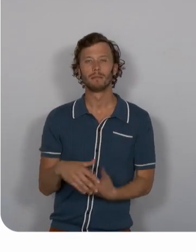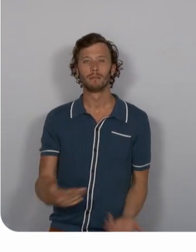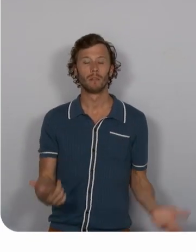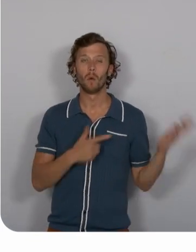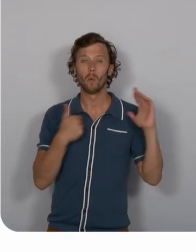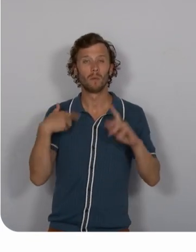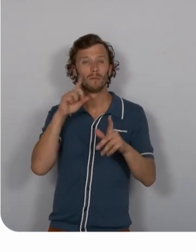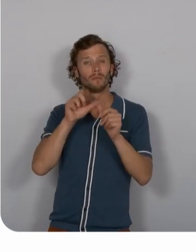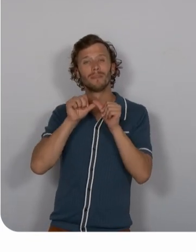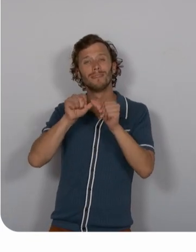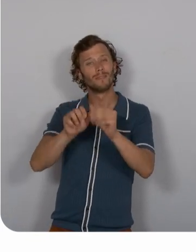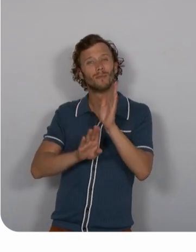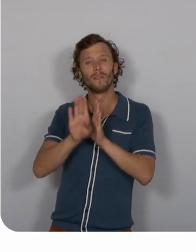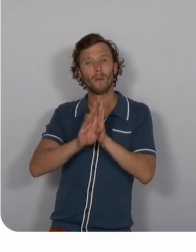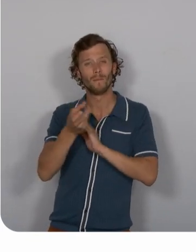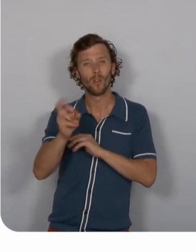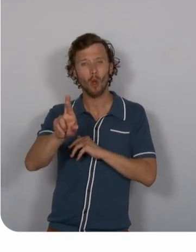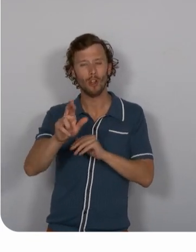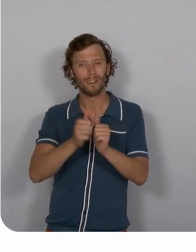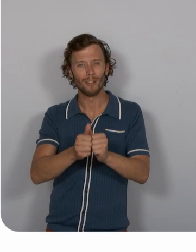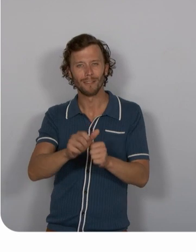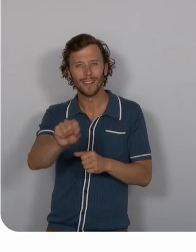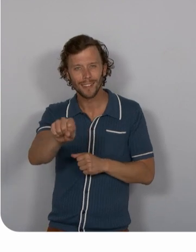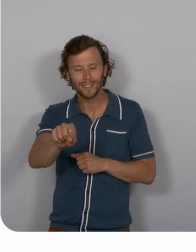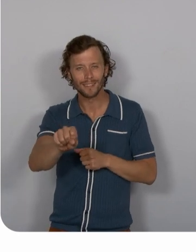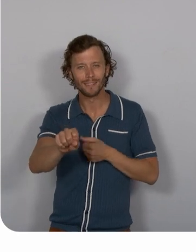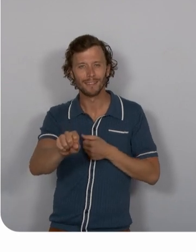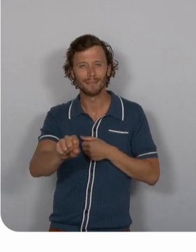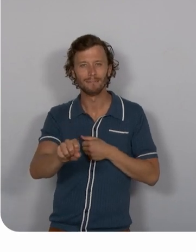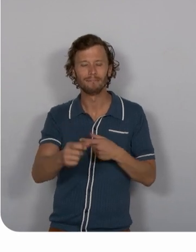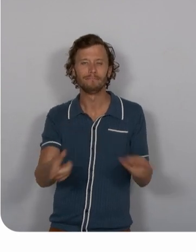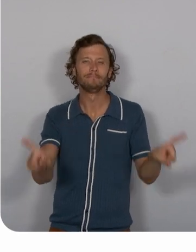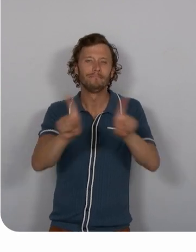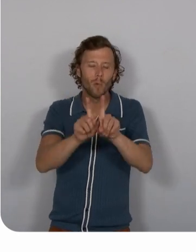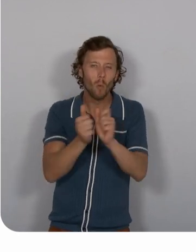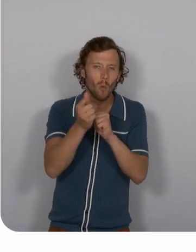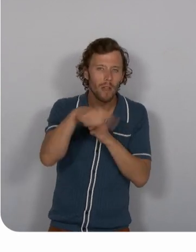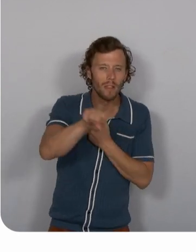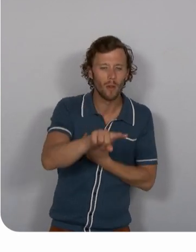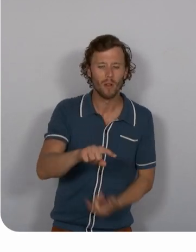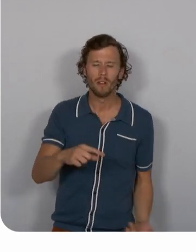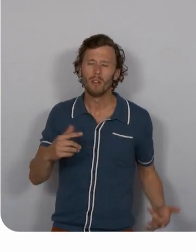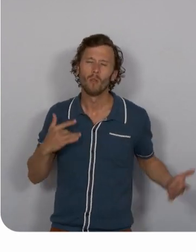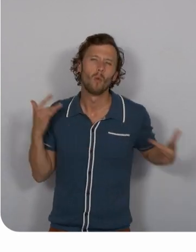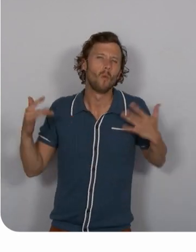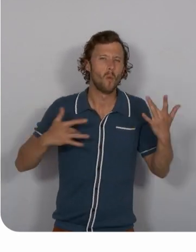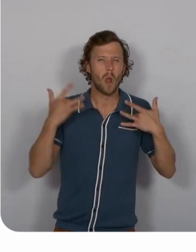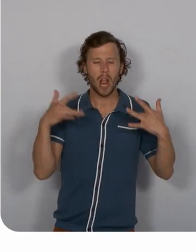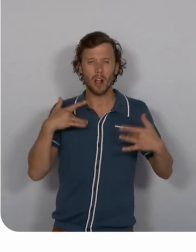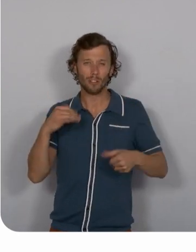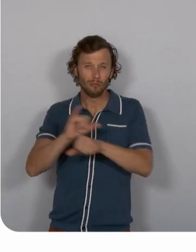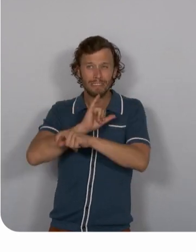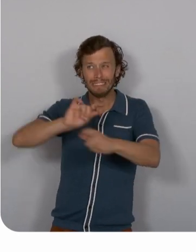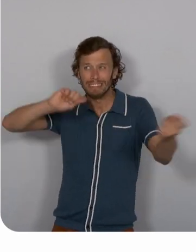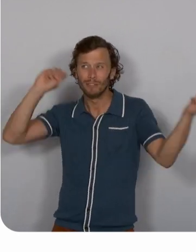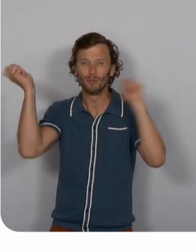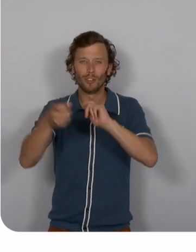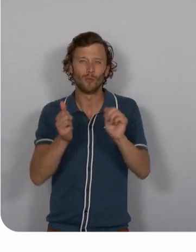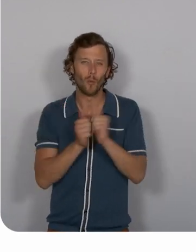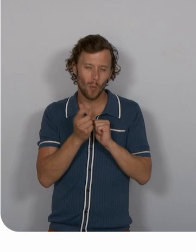to build VR together, we're excited to be at the beginning of this next great wave of innovation in our